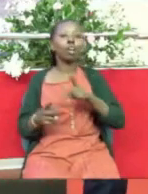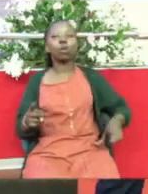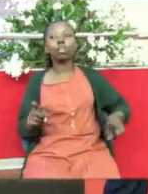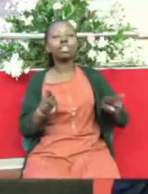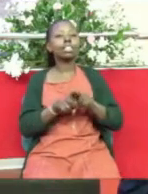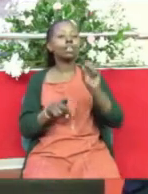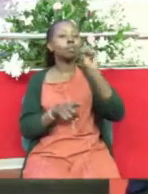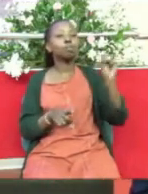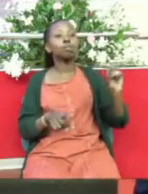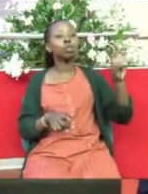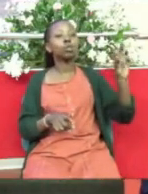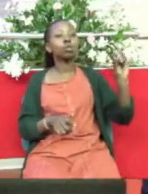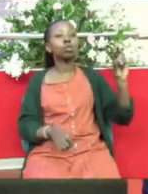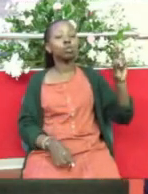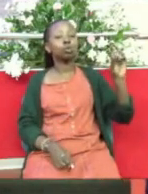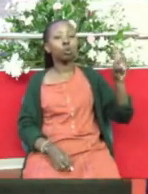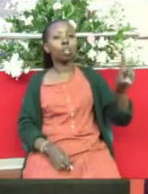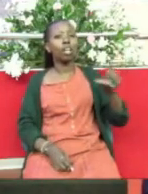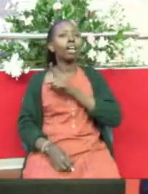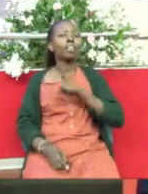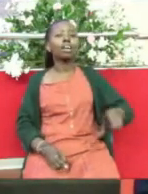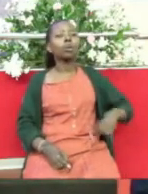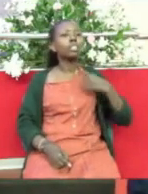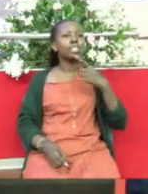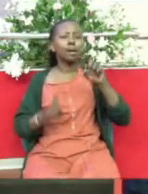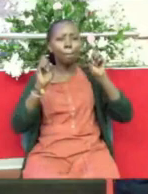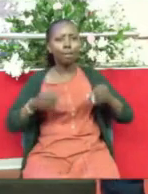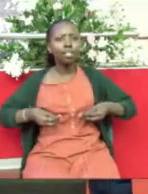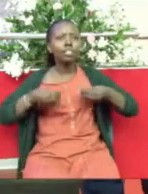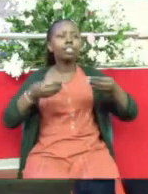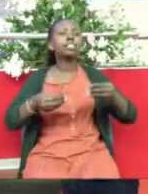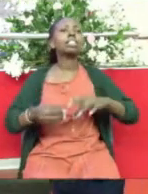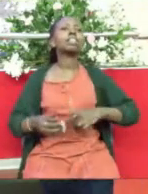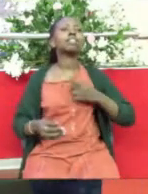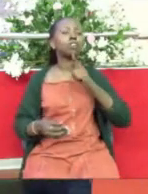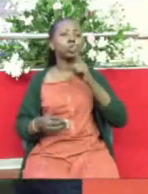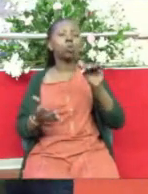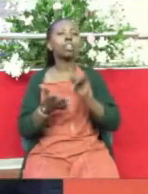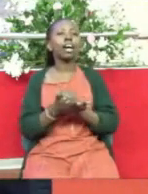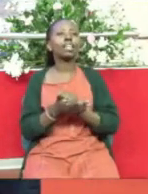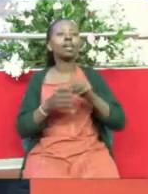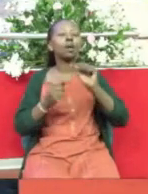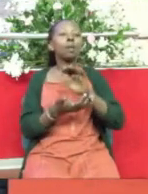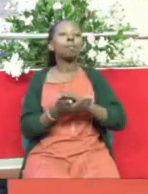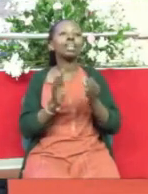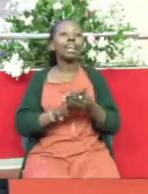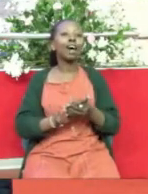And God is saying he is sharpening it, but you have to avail yourself so that it can be sharpened inside of